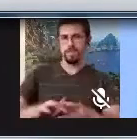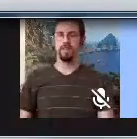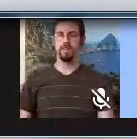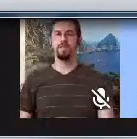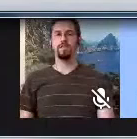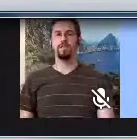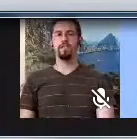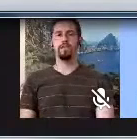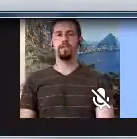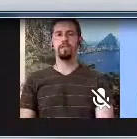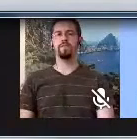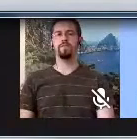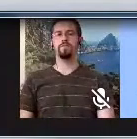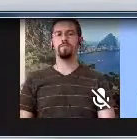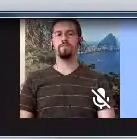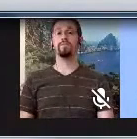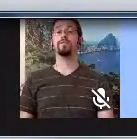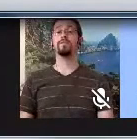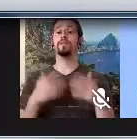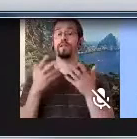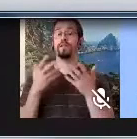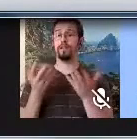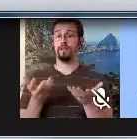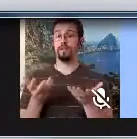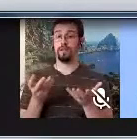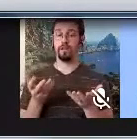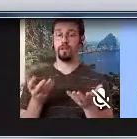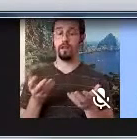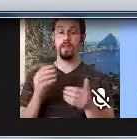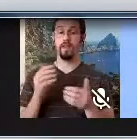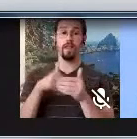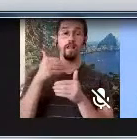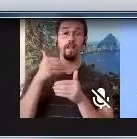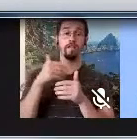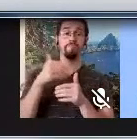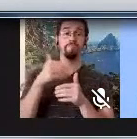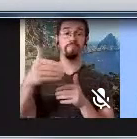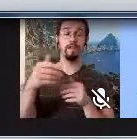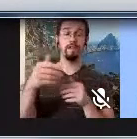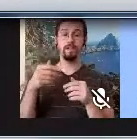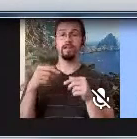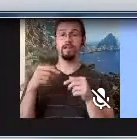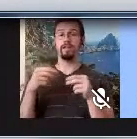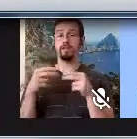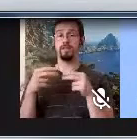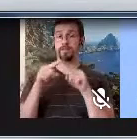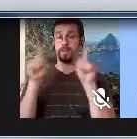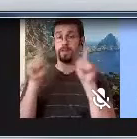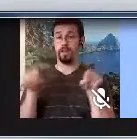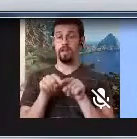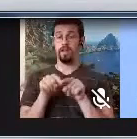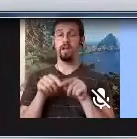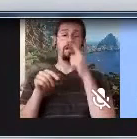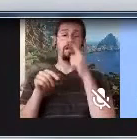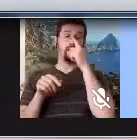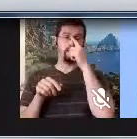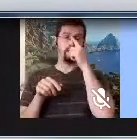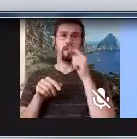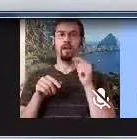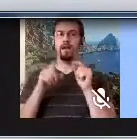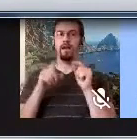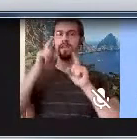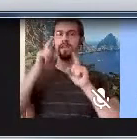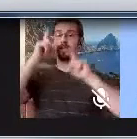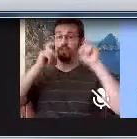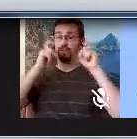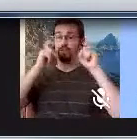then, as I have in the slide, the facial expressionist is also positioned in front of the bass in order to